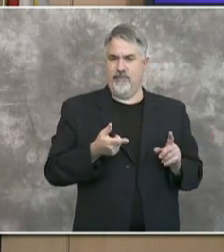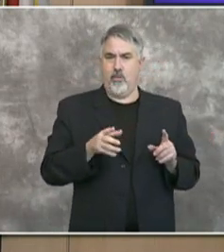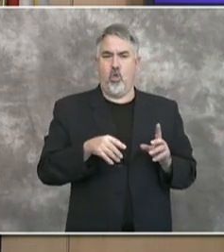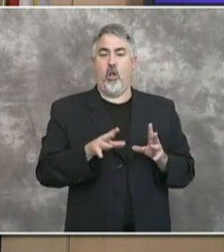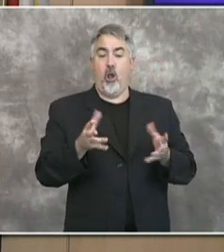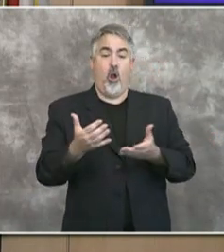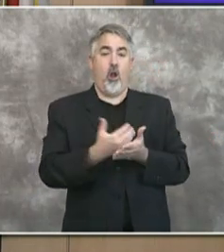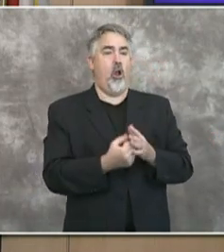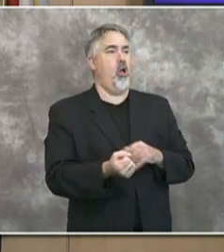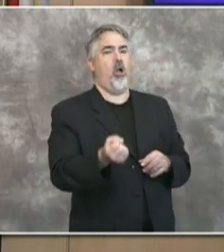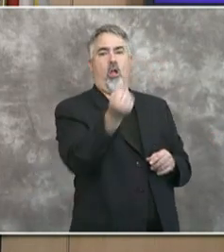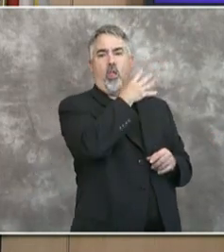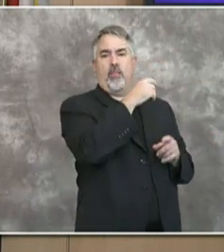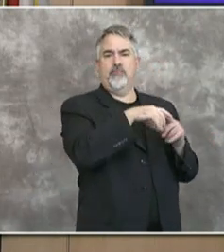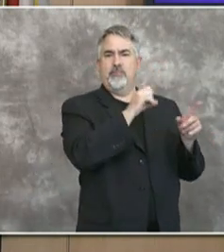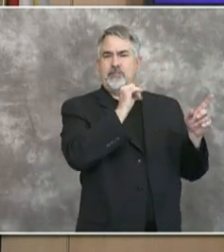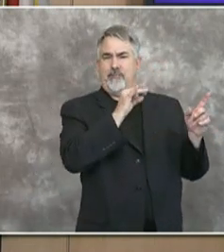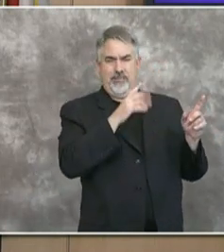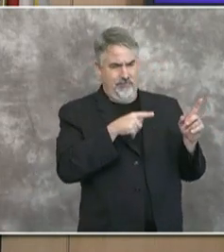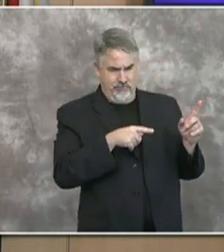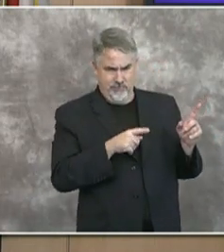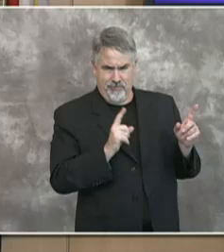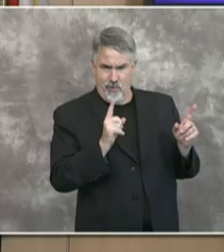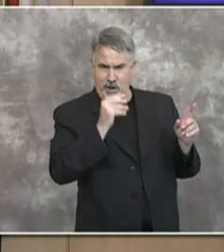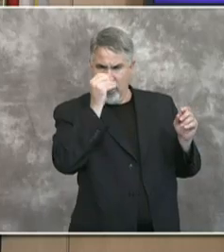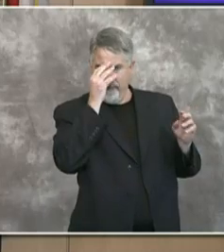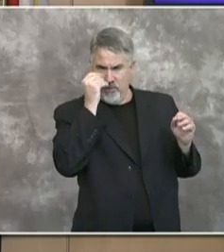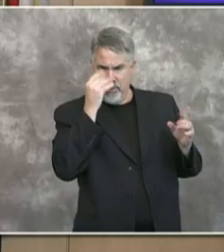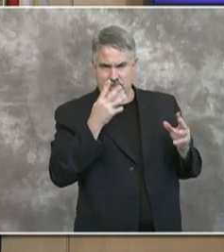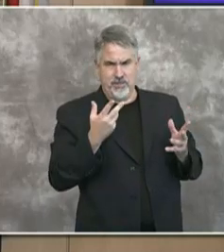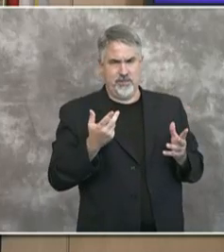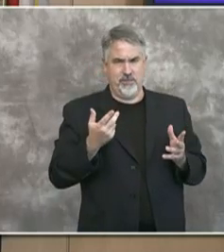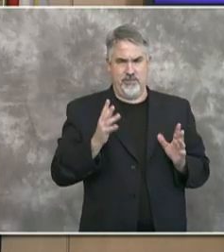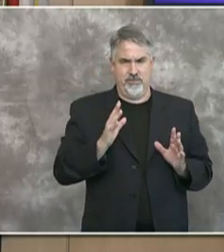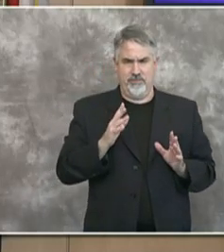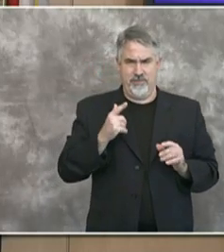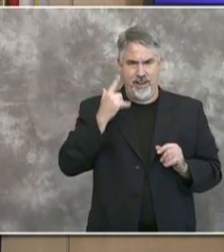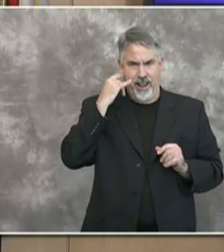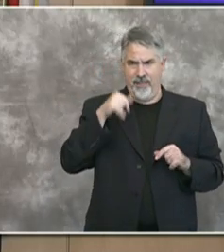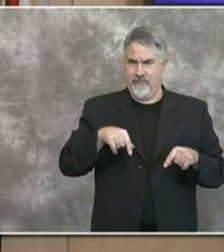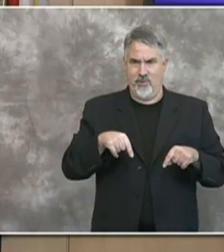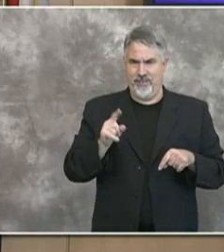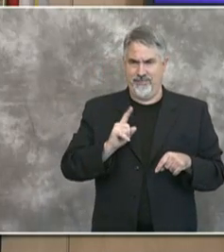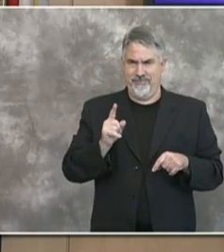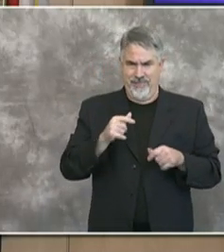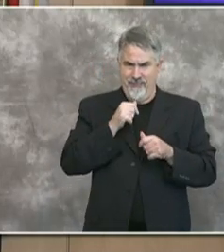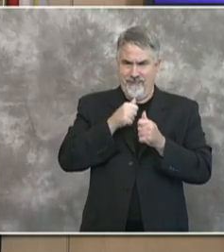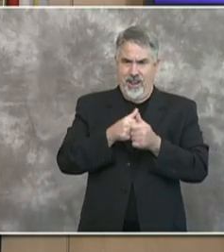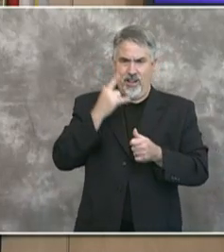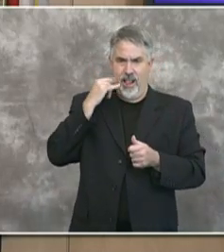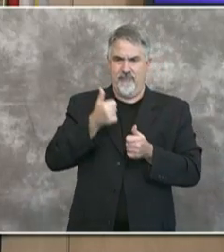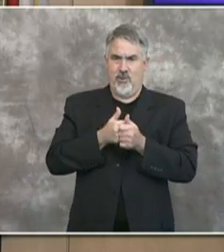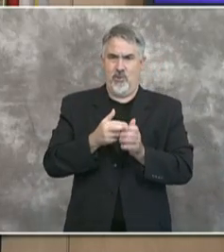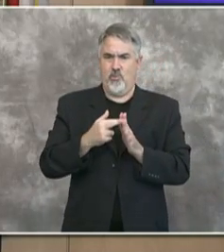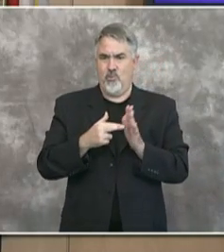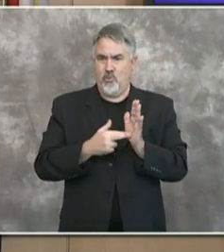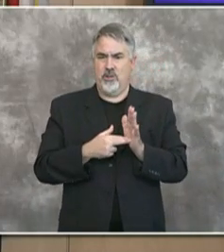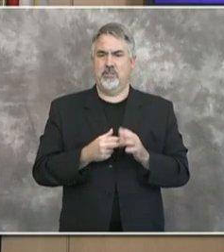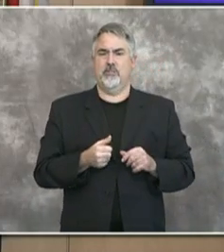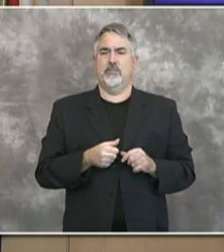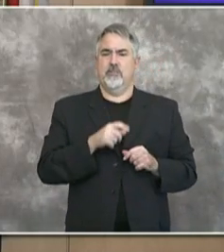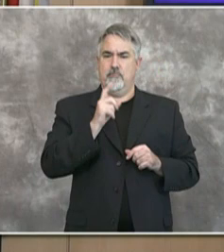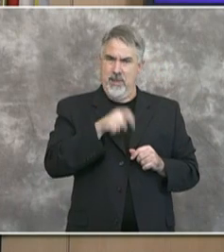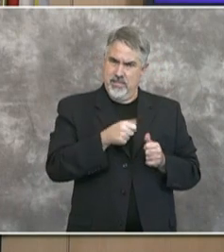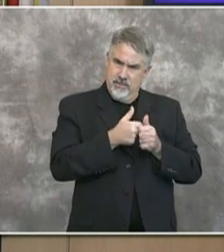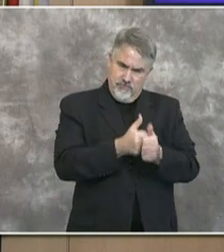and they were not in compliance with the California regulations from the laboratory field services to actually